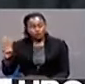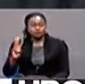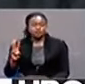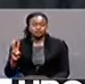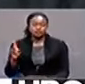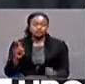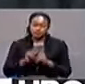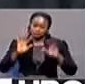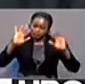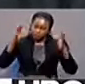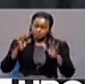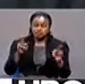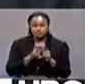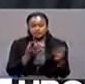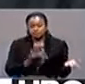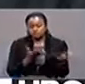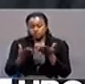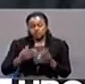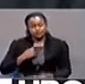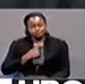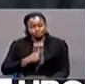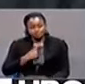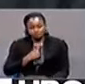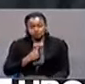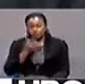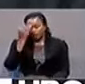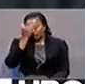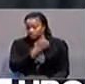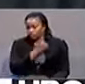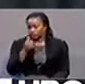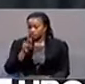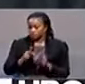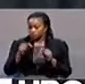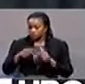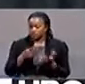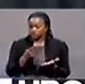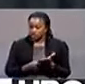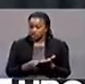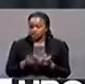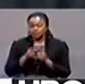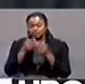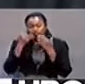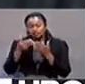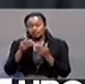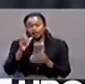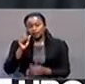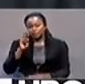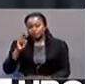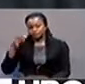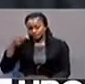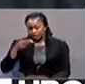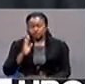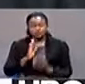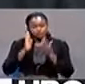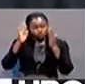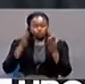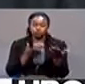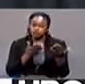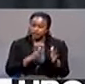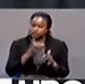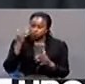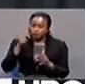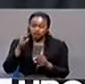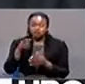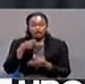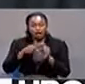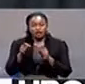sincere condolences to the Catholic community in Uganda. I would like to thank the Archbishop, the late Archbishop, for acting as a link